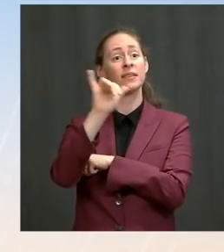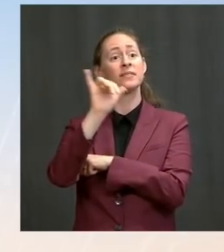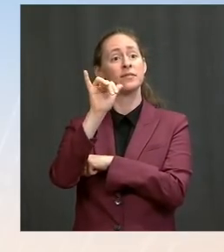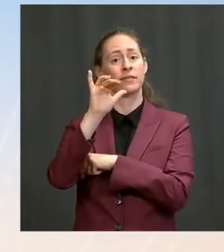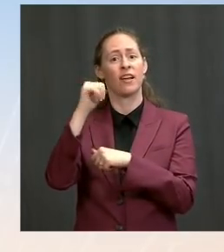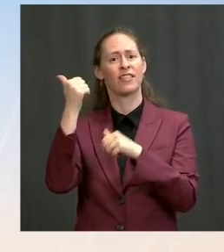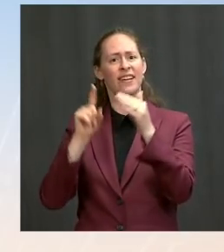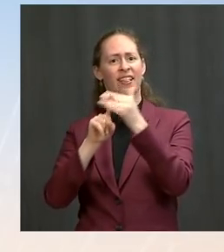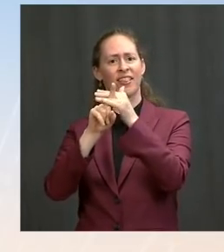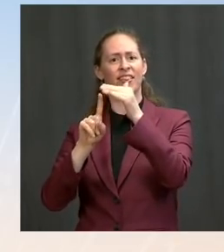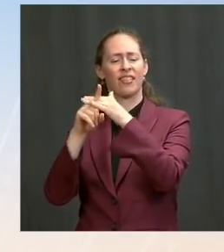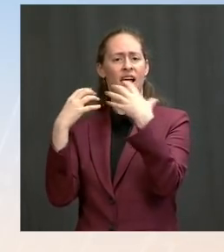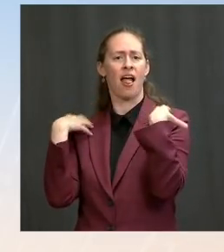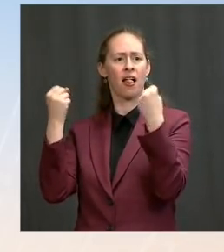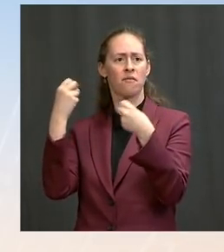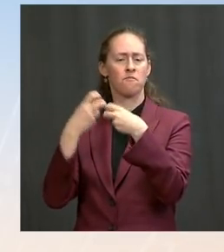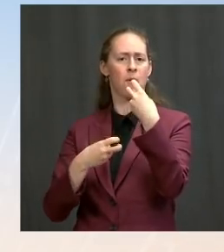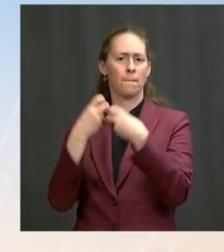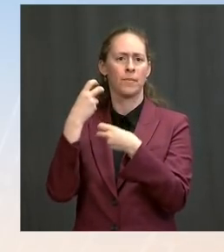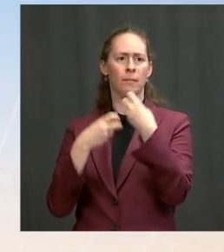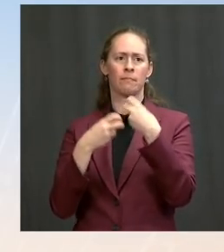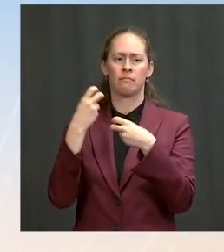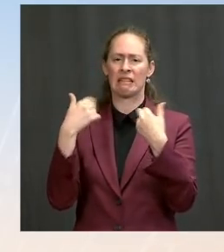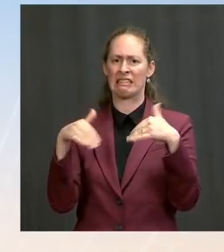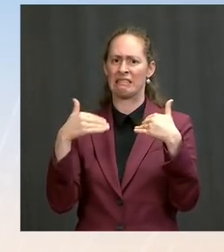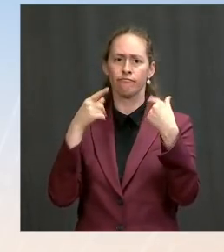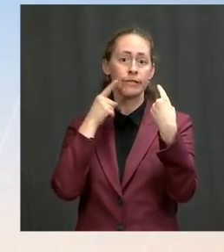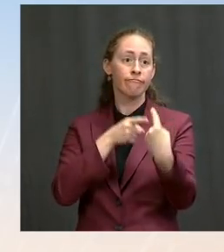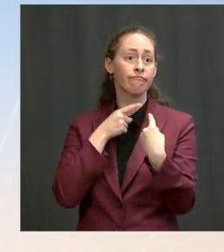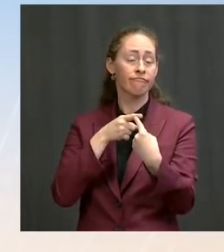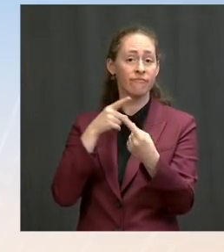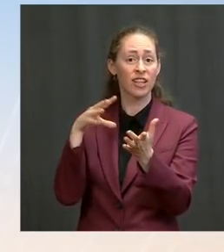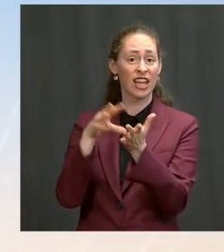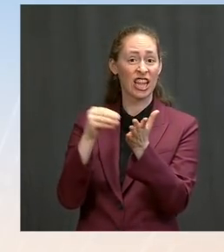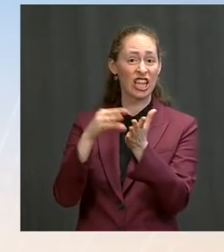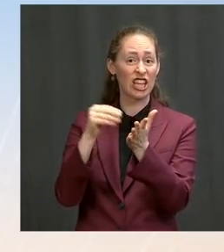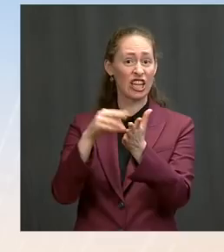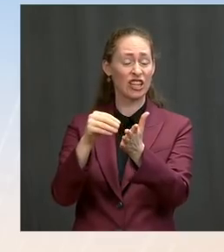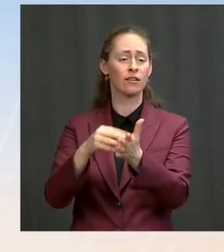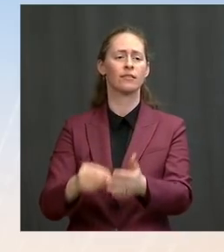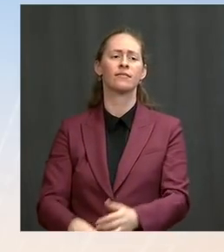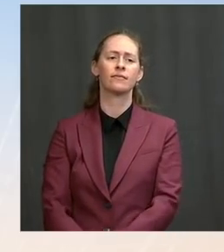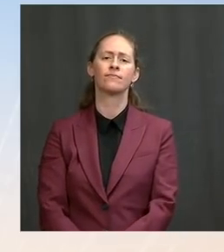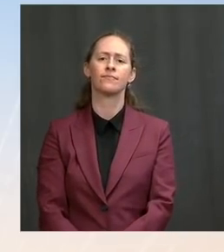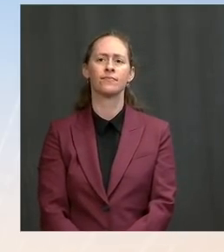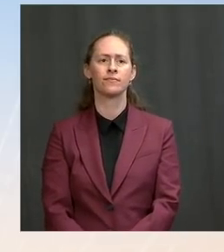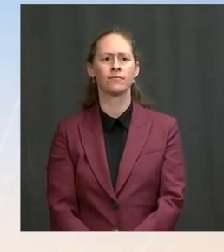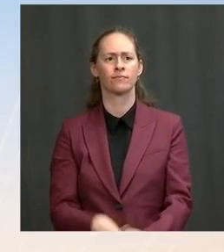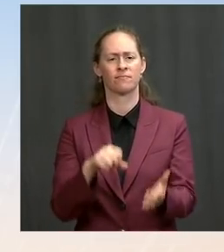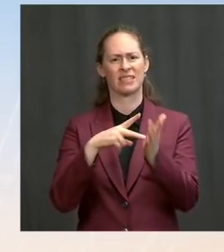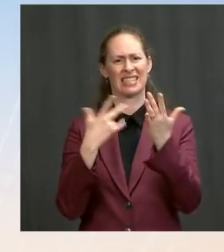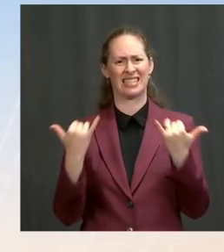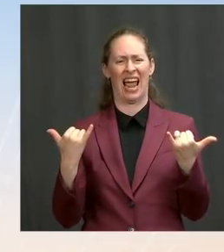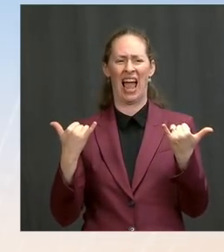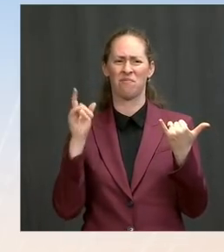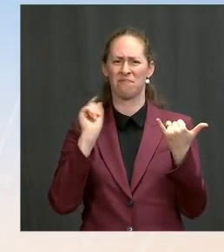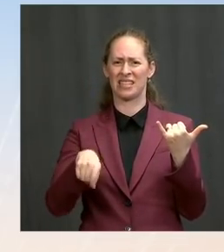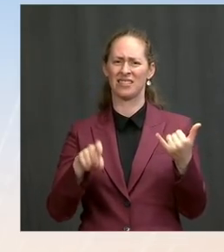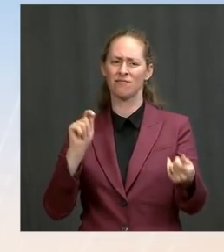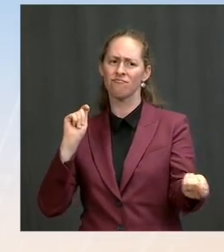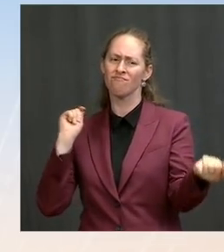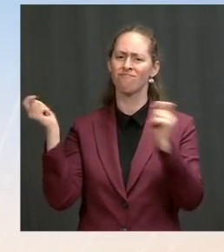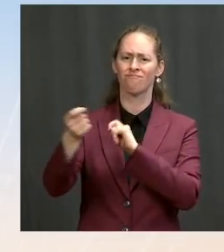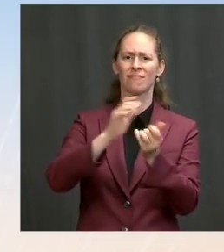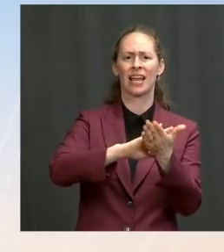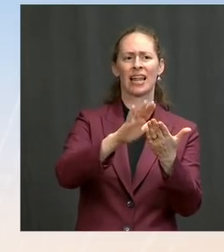infrastructure in the framework are unprecedented and also include funding to modernize wastewater systems across the country, including in rural areas and on tribal